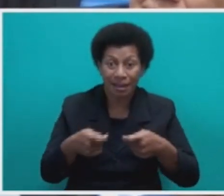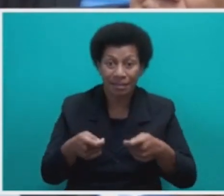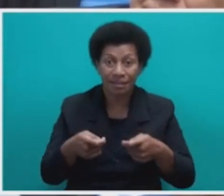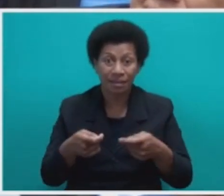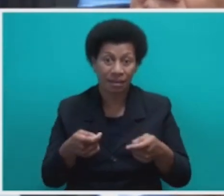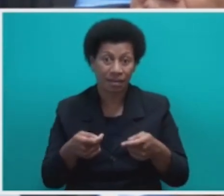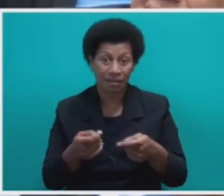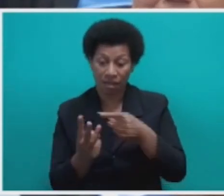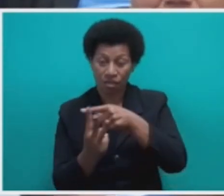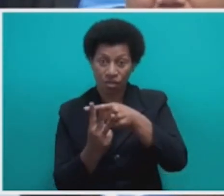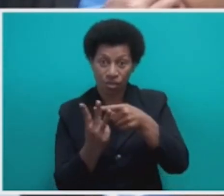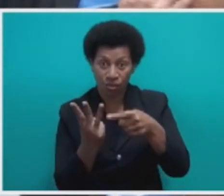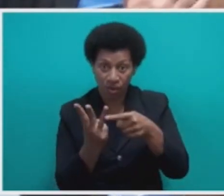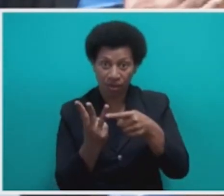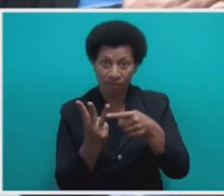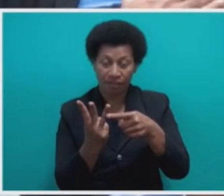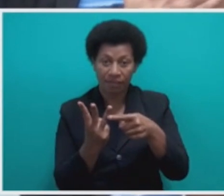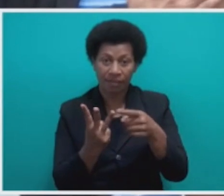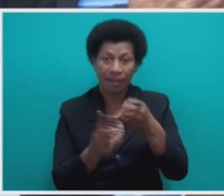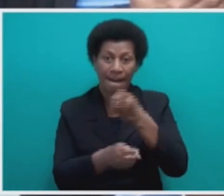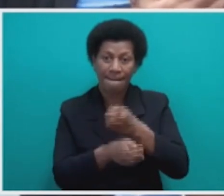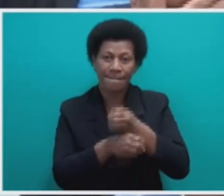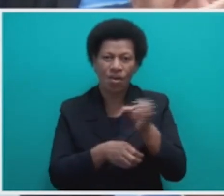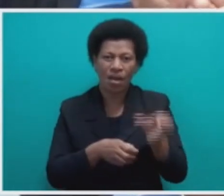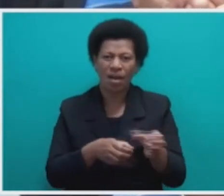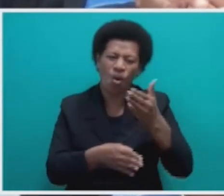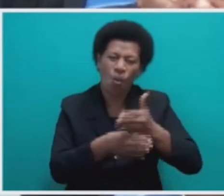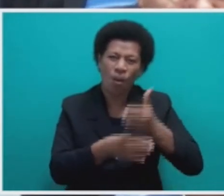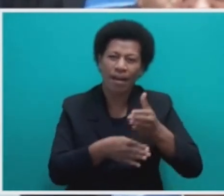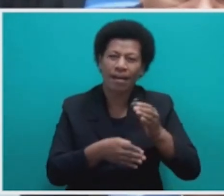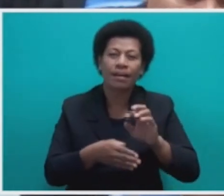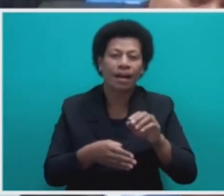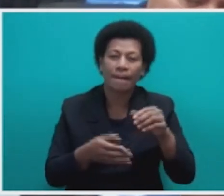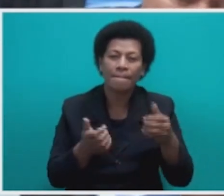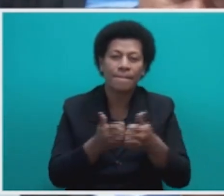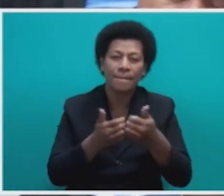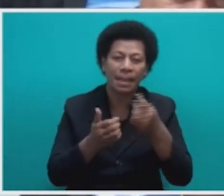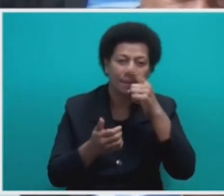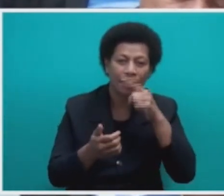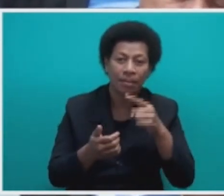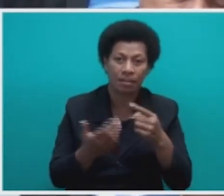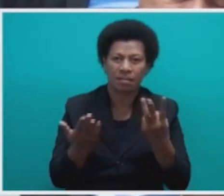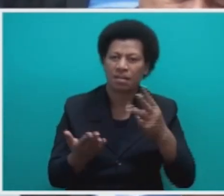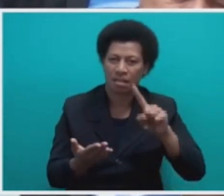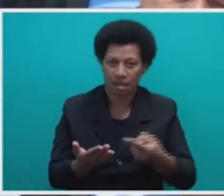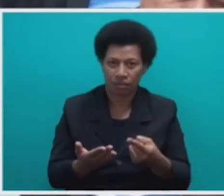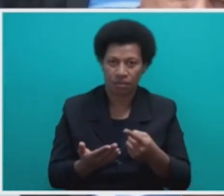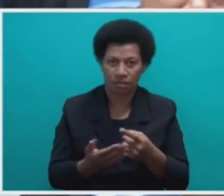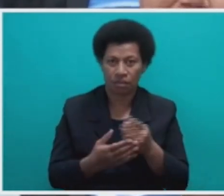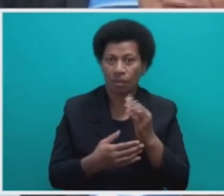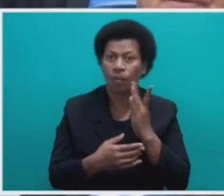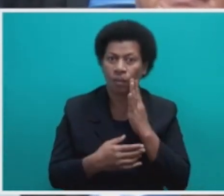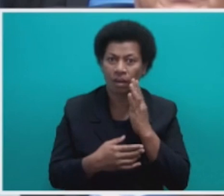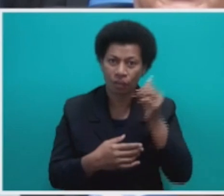the three of them, they employ 2,400 people. And we know that even with the reduction in